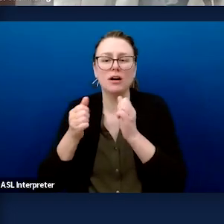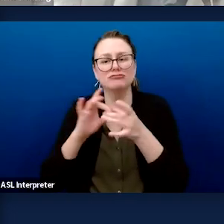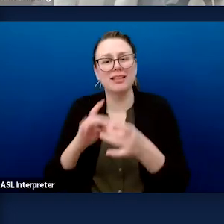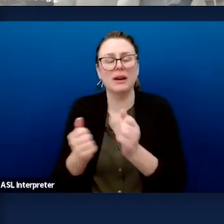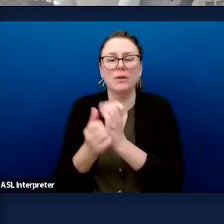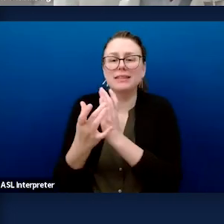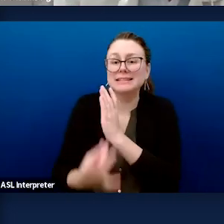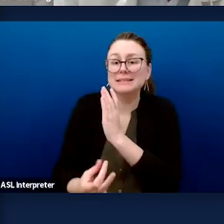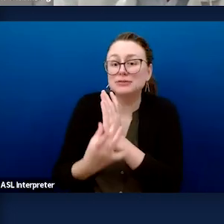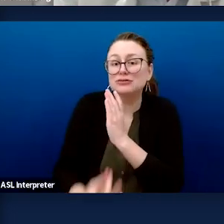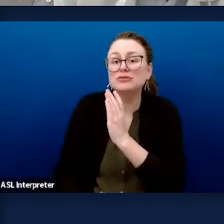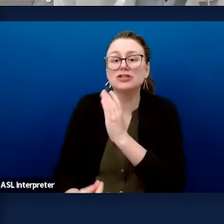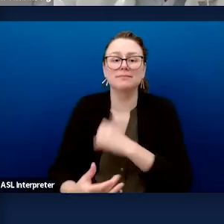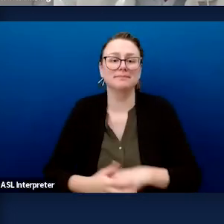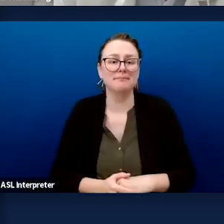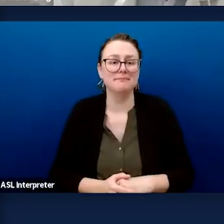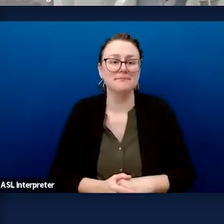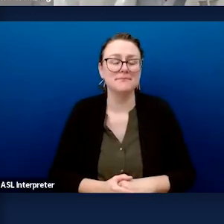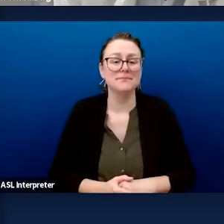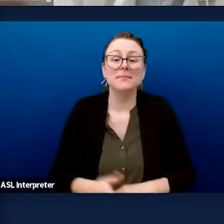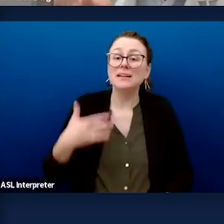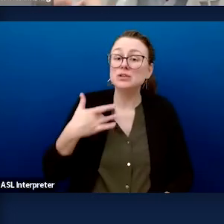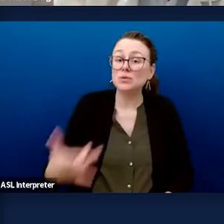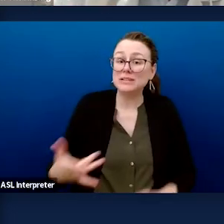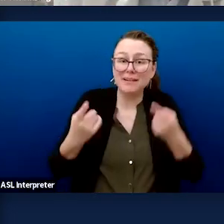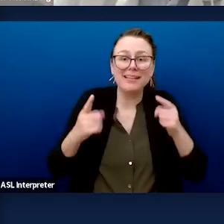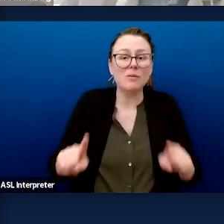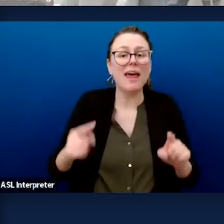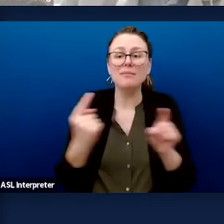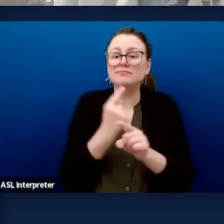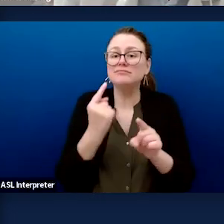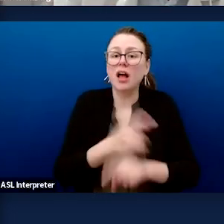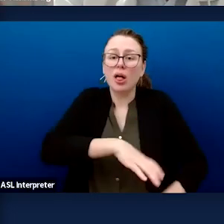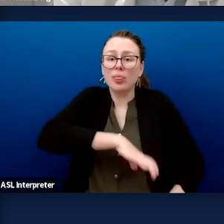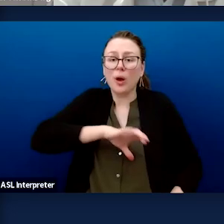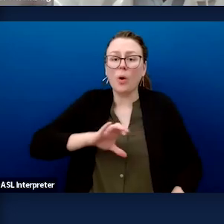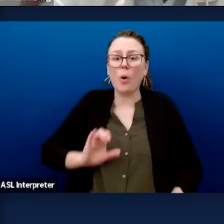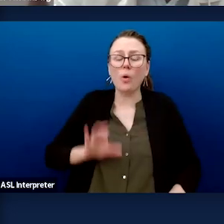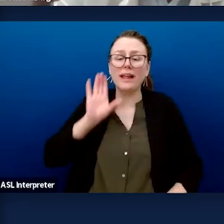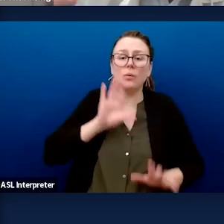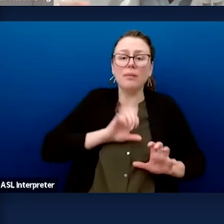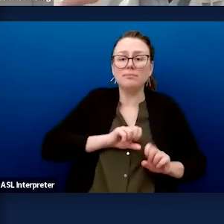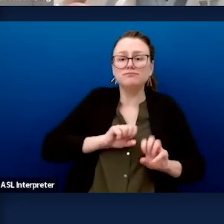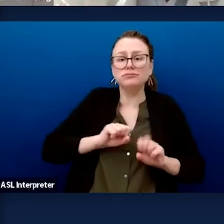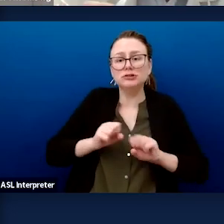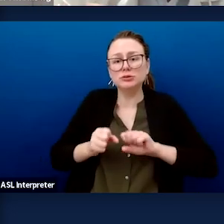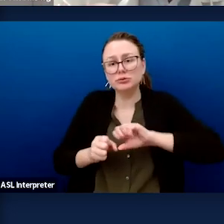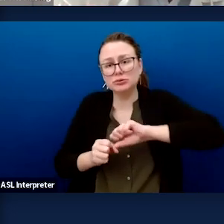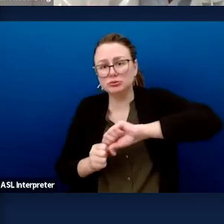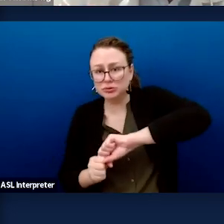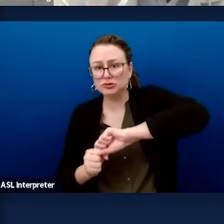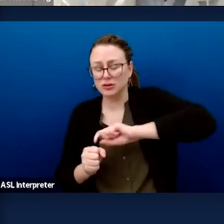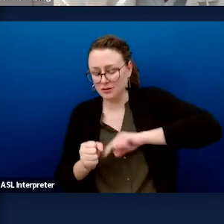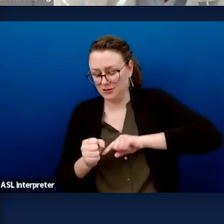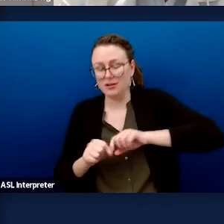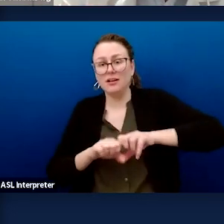So normally the colonic contractions, or the colon, pushes things through. That goes down into the rectal vault, which is